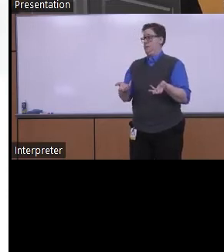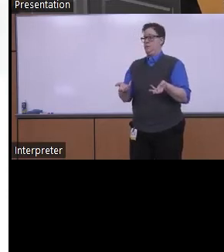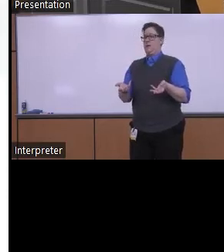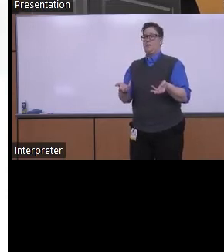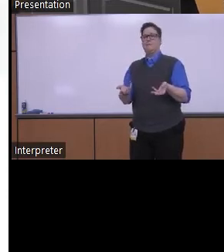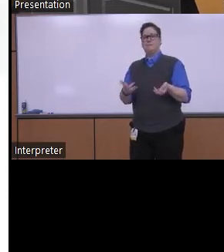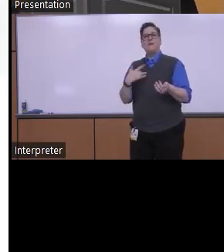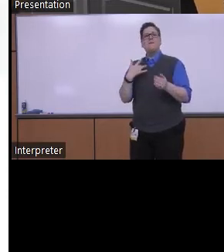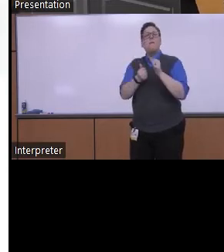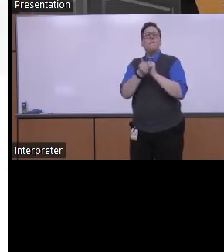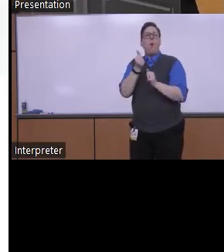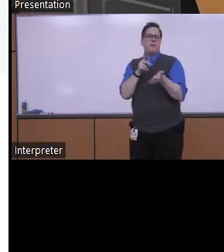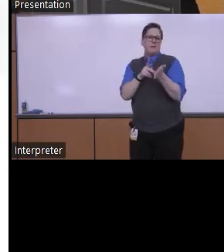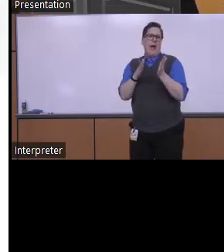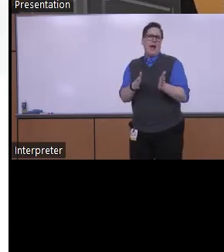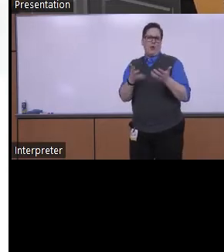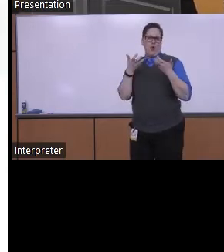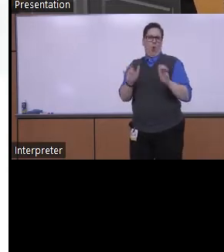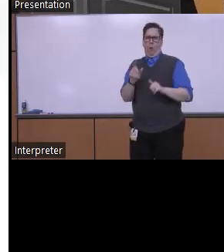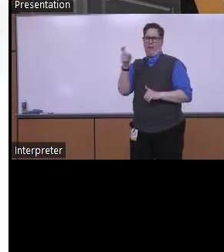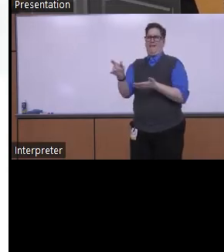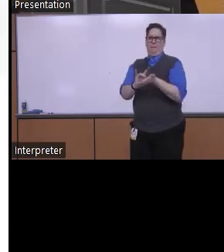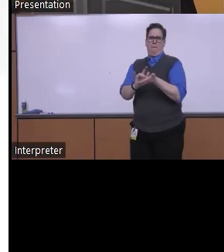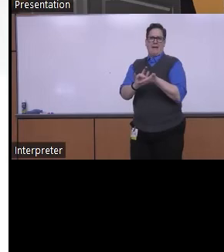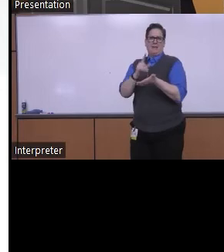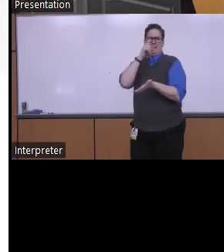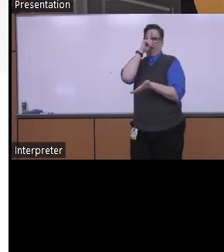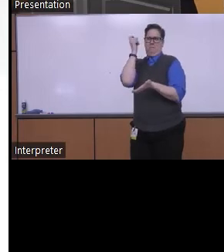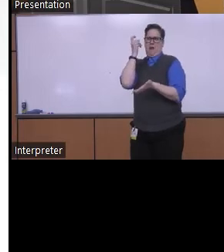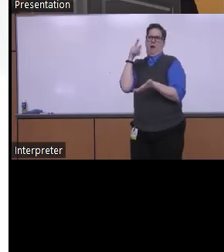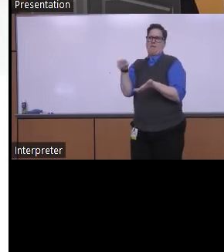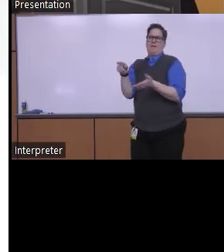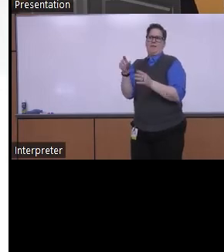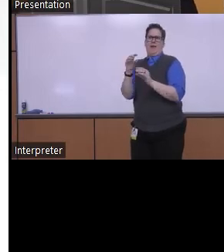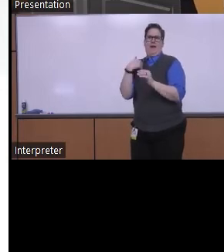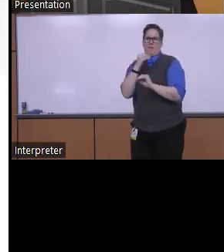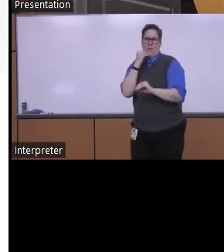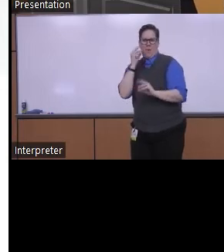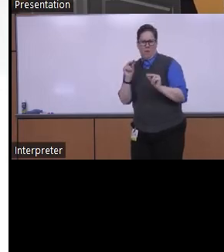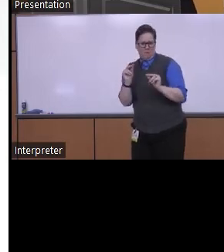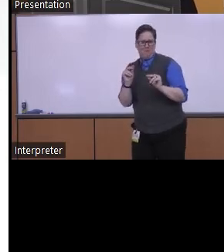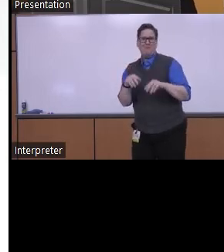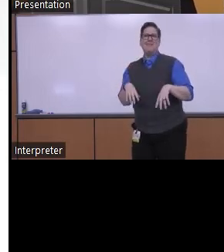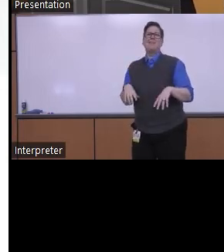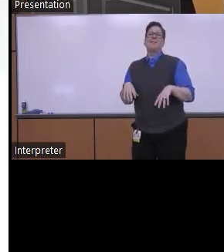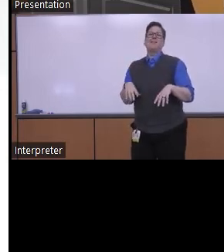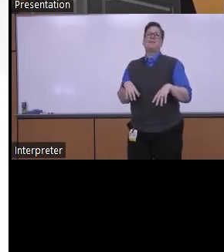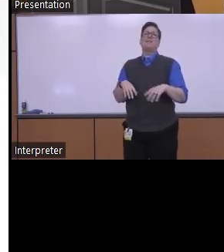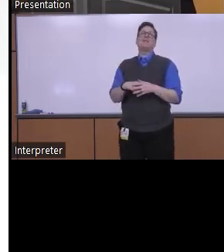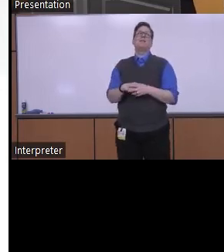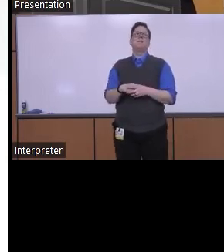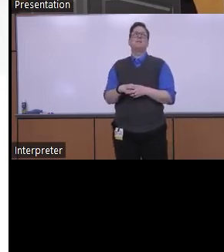And I think most psychiatrists do not want this kind of expansion of their discipline. And in so many